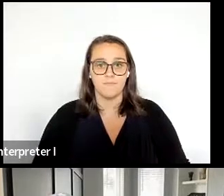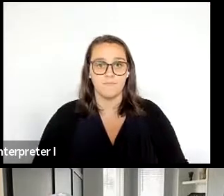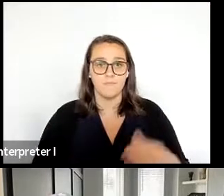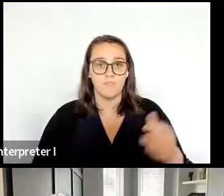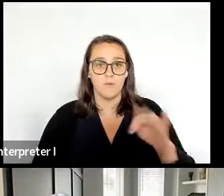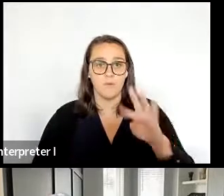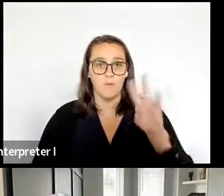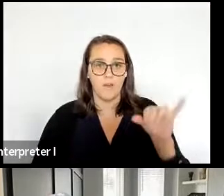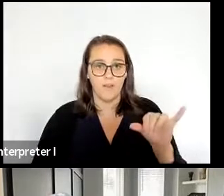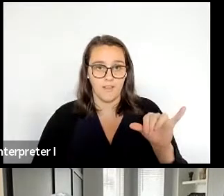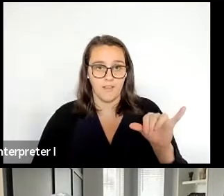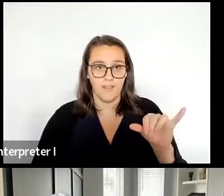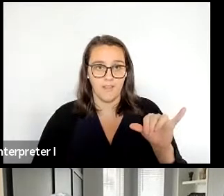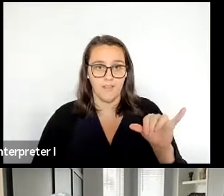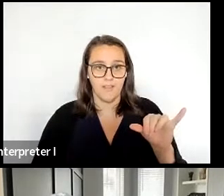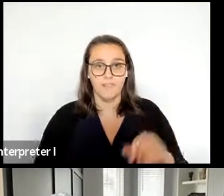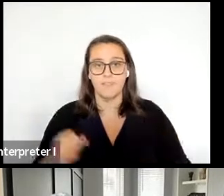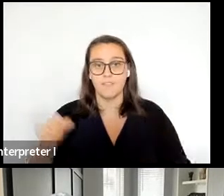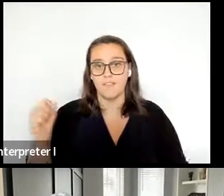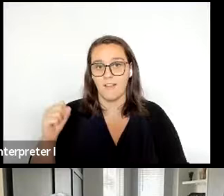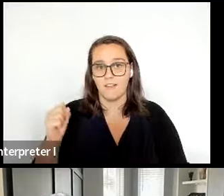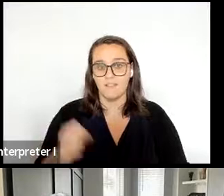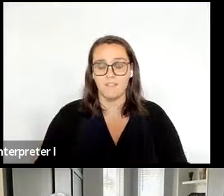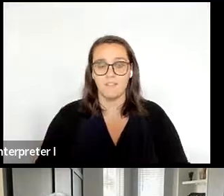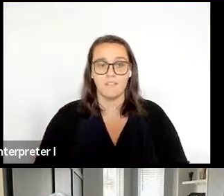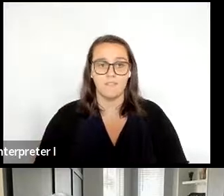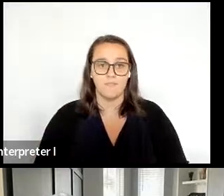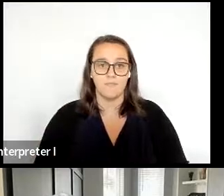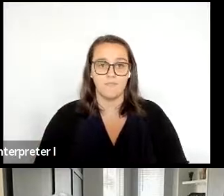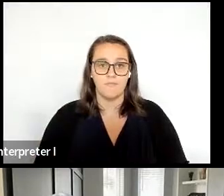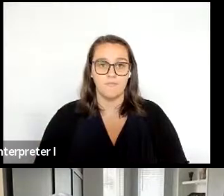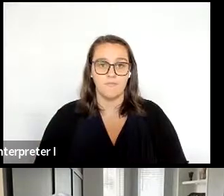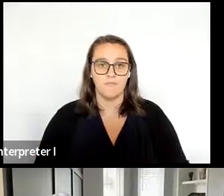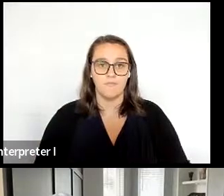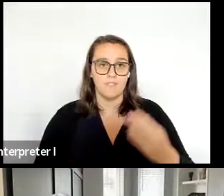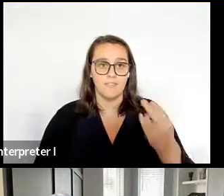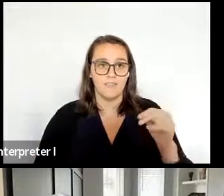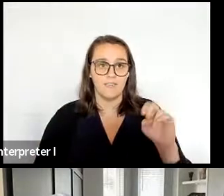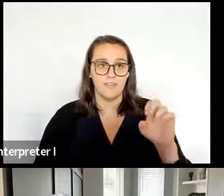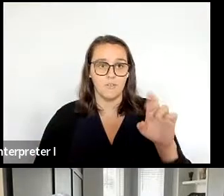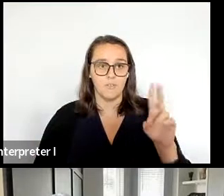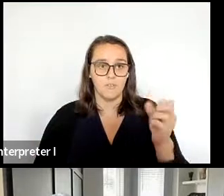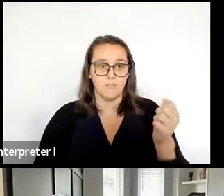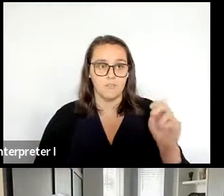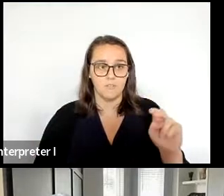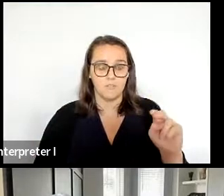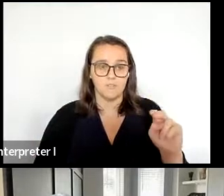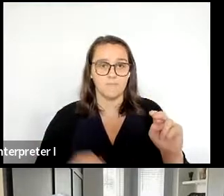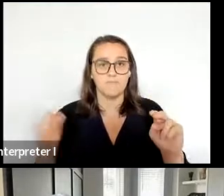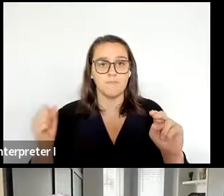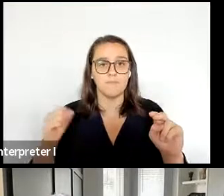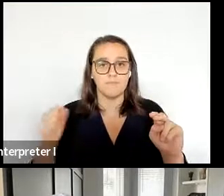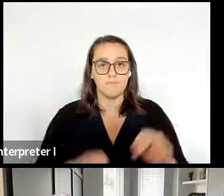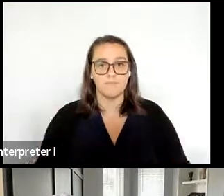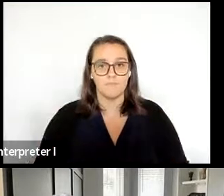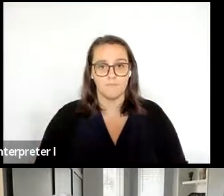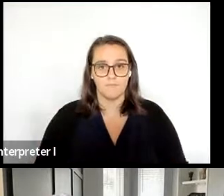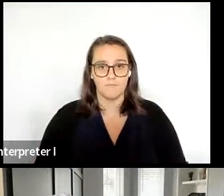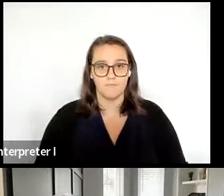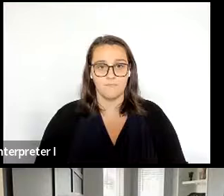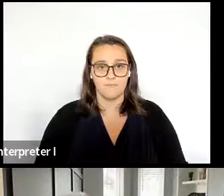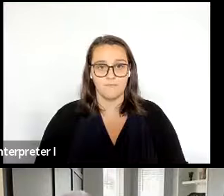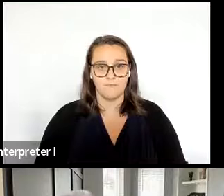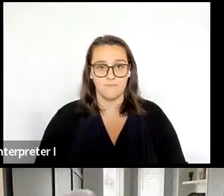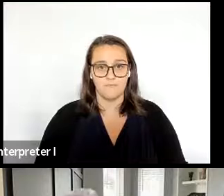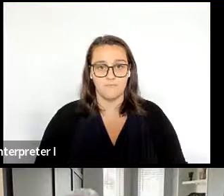Gray. Yes. Gray votes yes. Councilmember Henderson. Yes. Councilmember Henderson votes